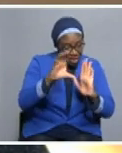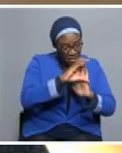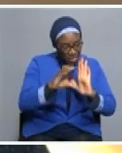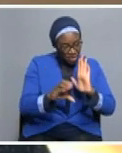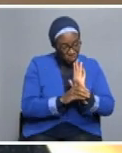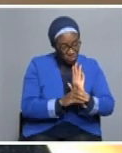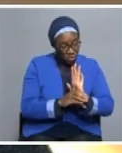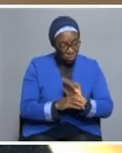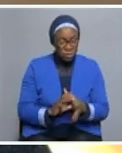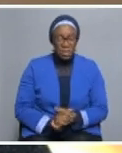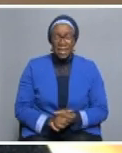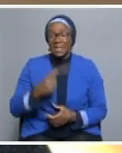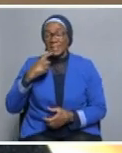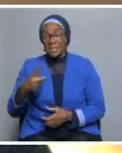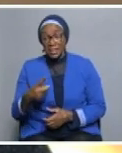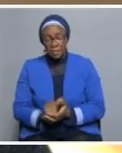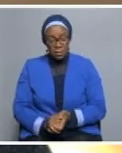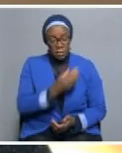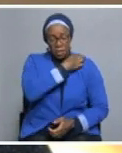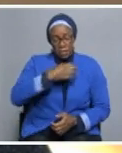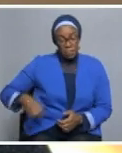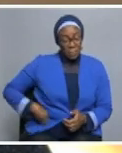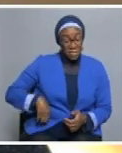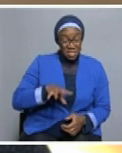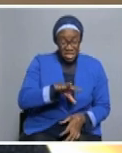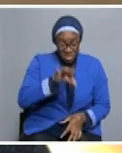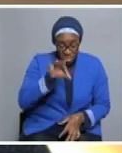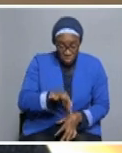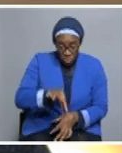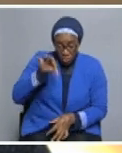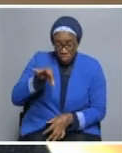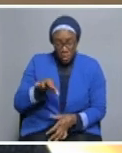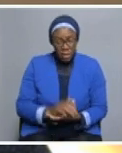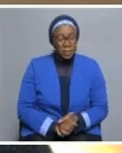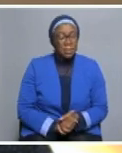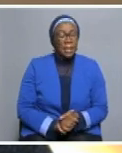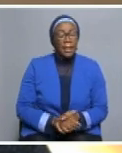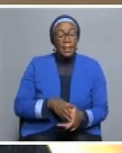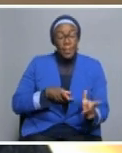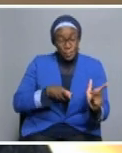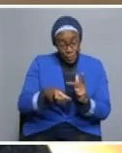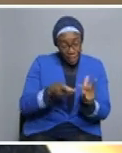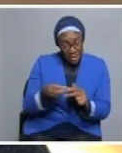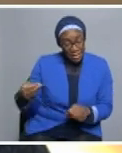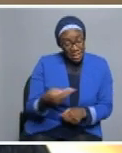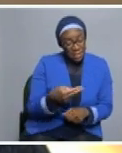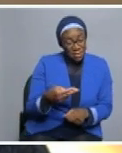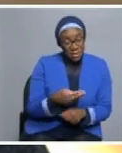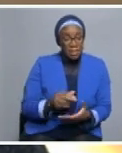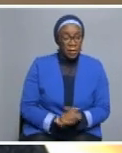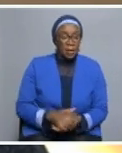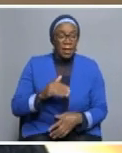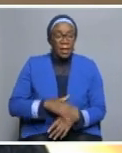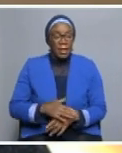President nominates the Director General, and the National Assembly appoints